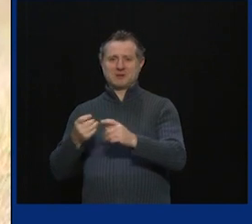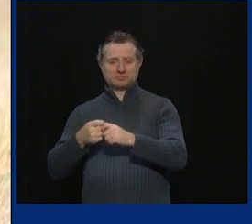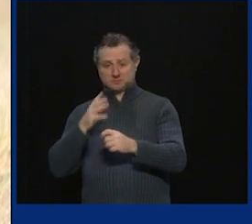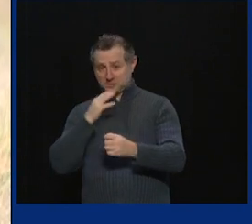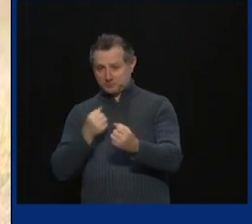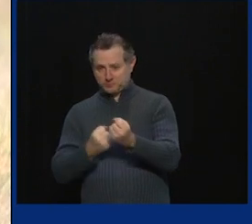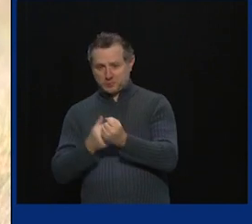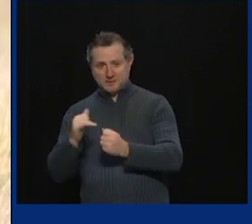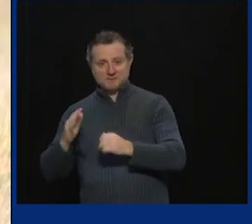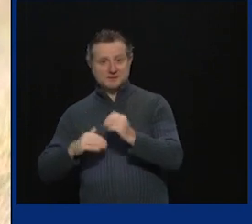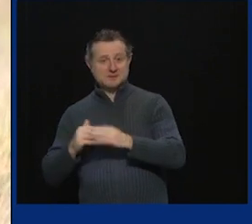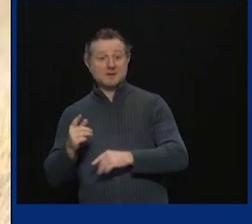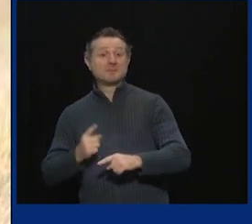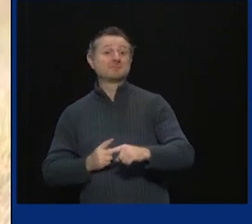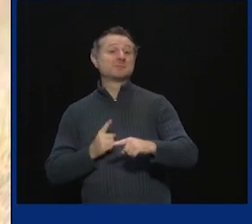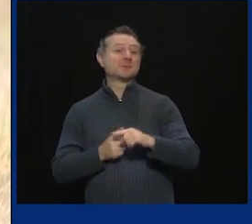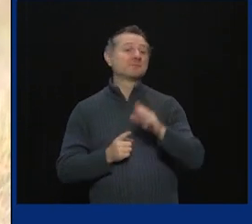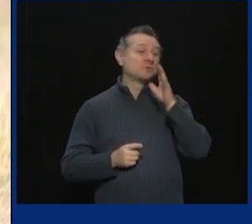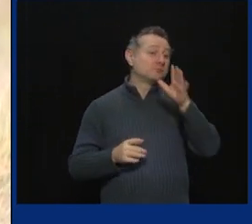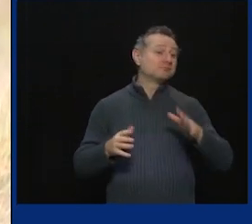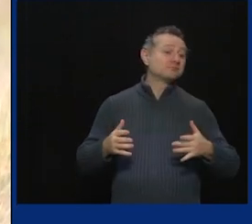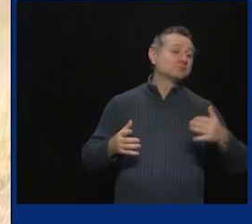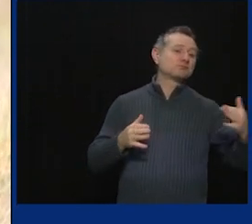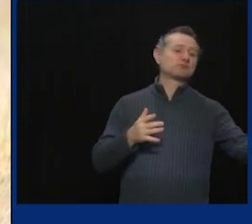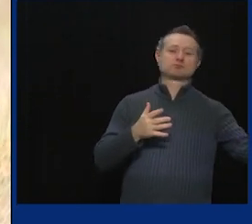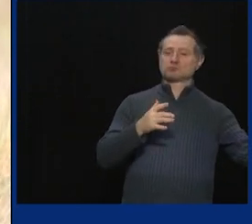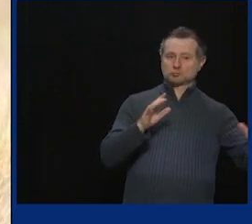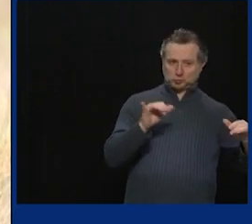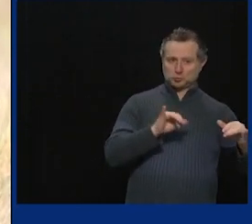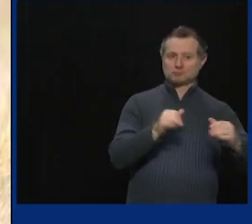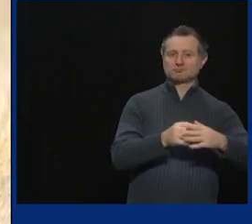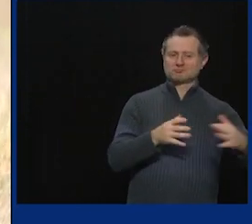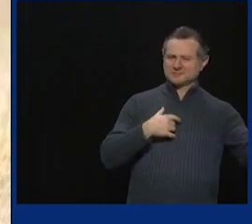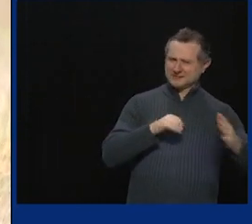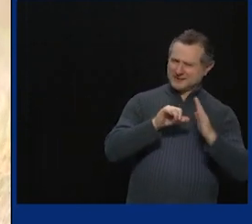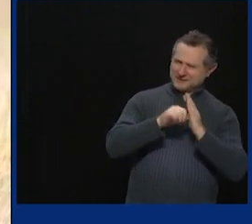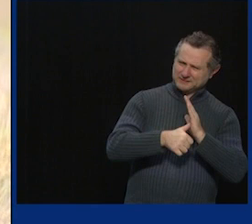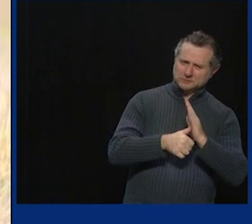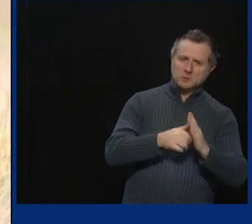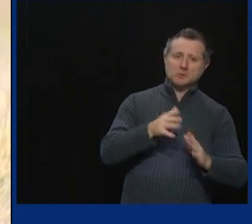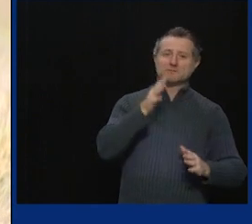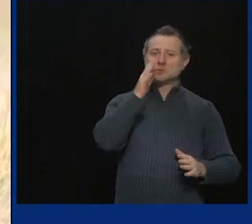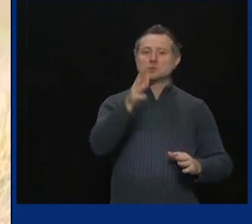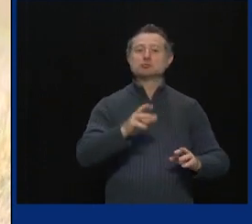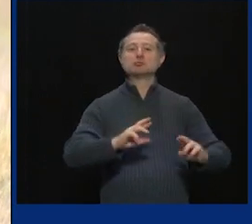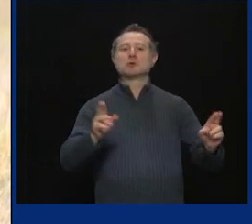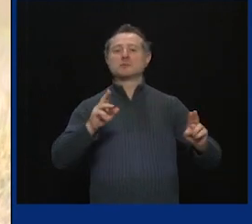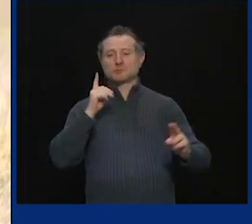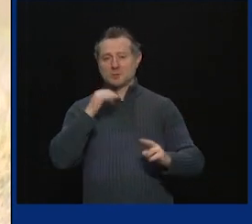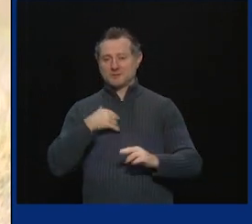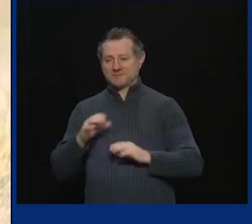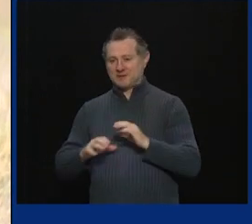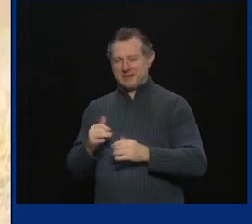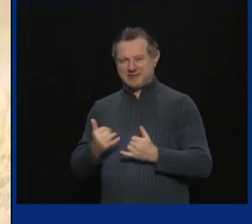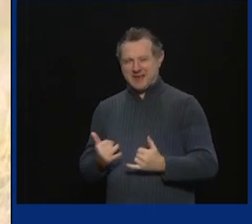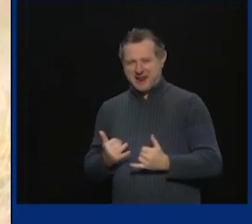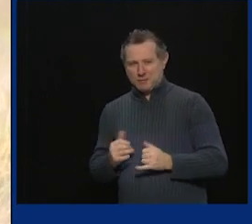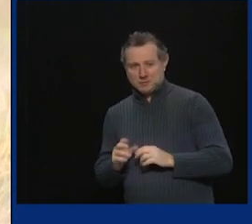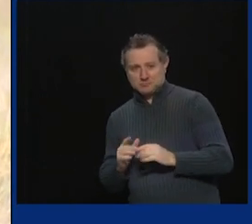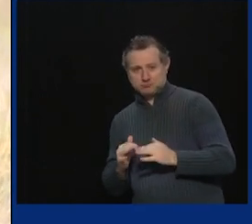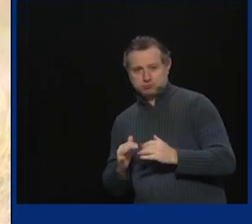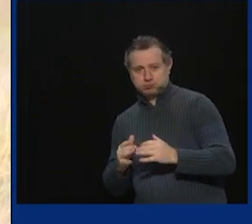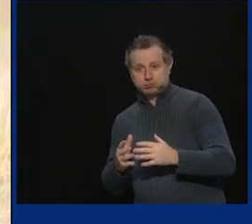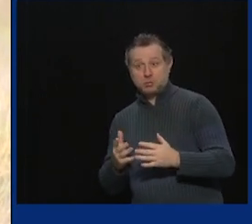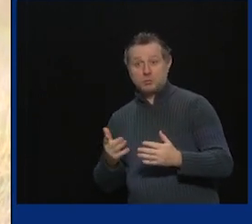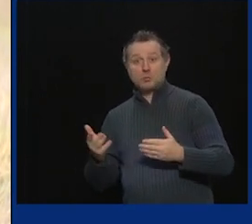for the future because of these investments. And we're going to be creating more jobs, and it'll be expected to produce 45 tons of